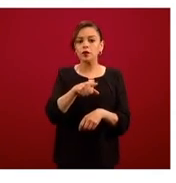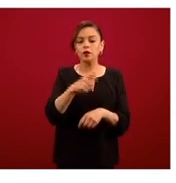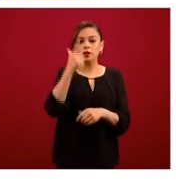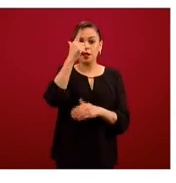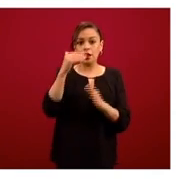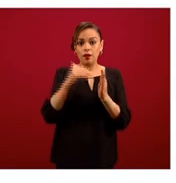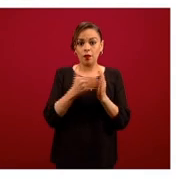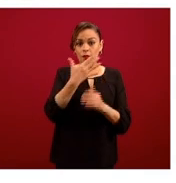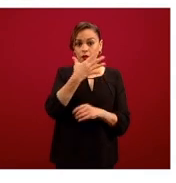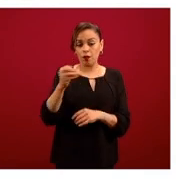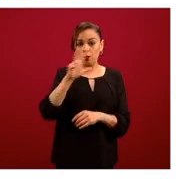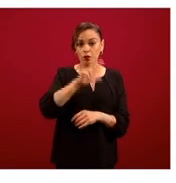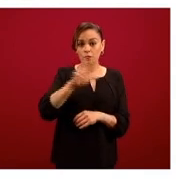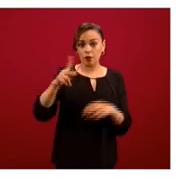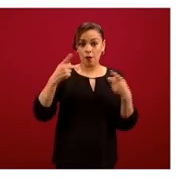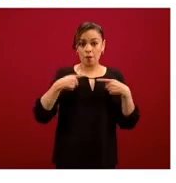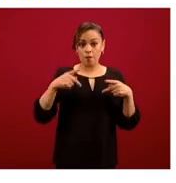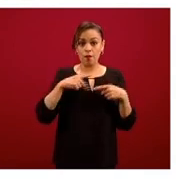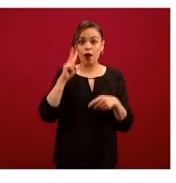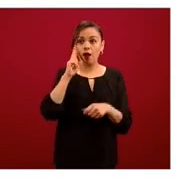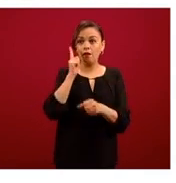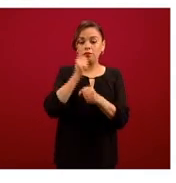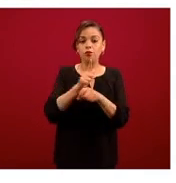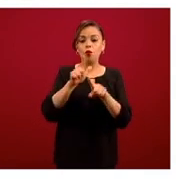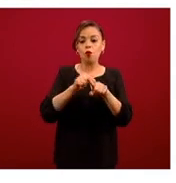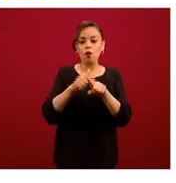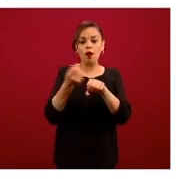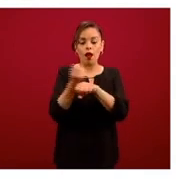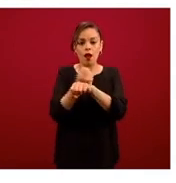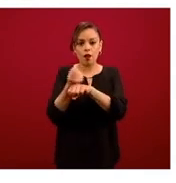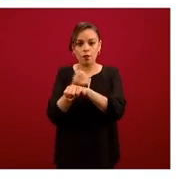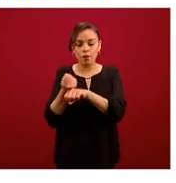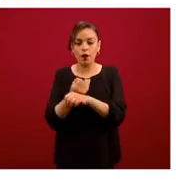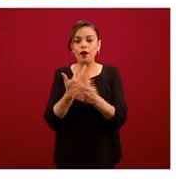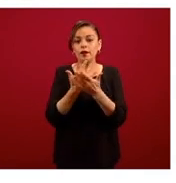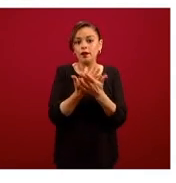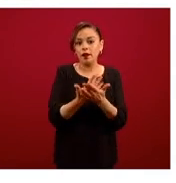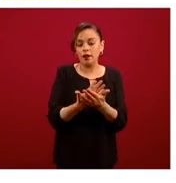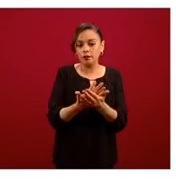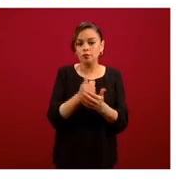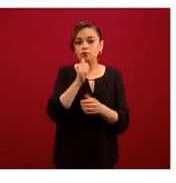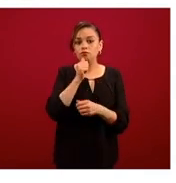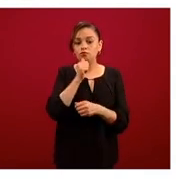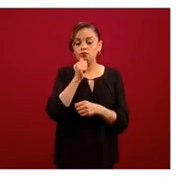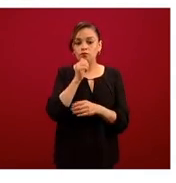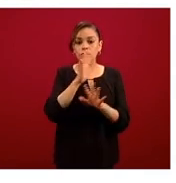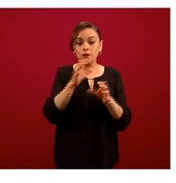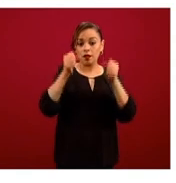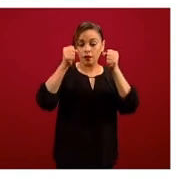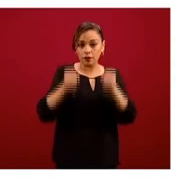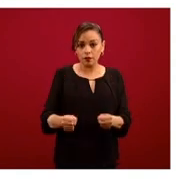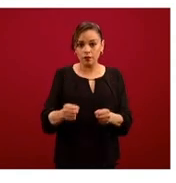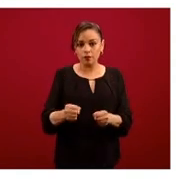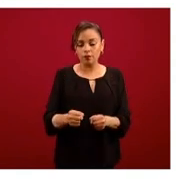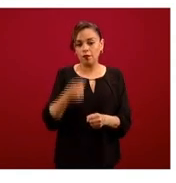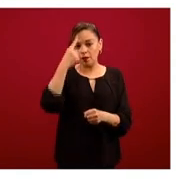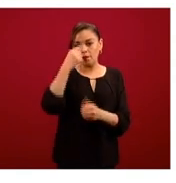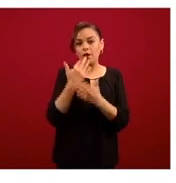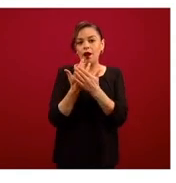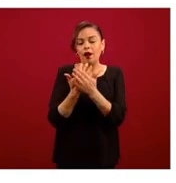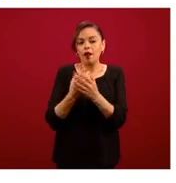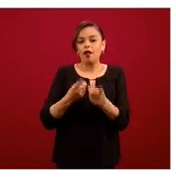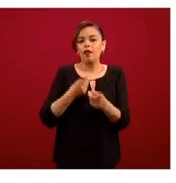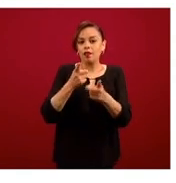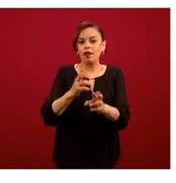the fluctuation of this data. But we also have the confirmed cases that are represented in yellow,